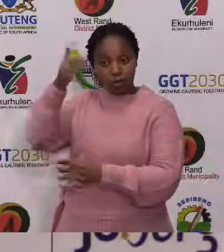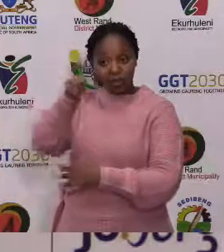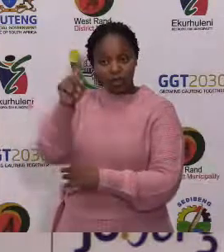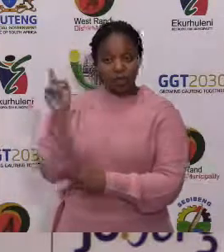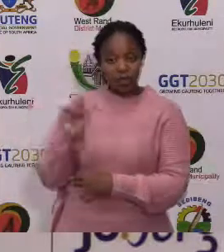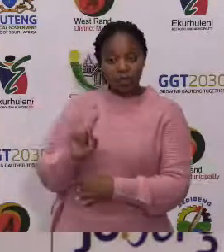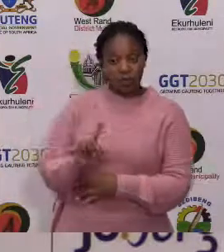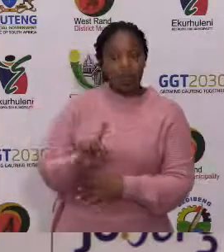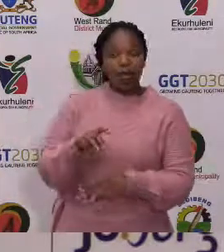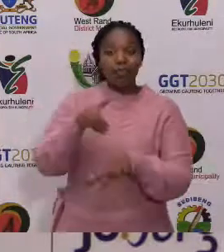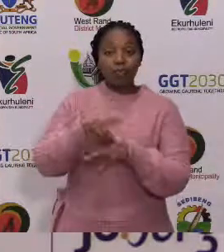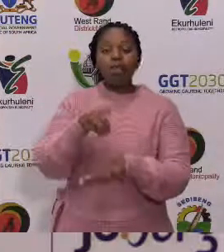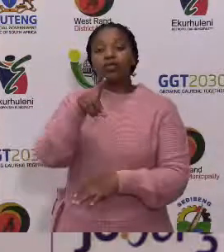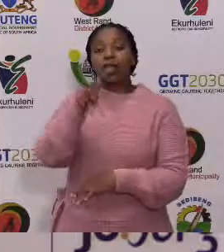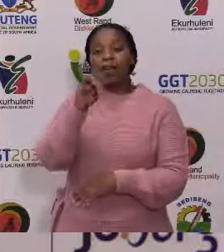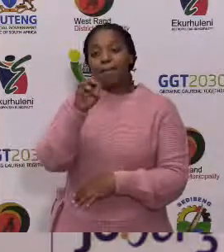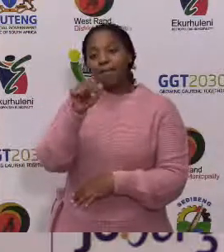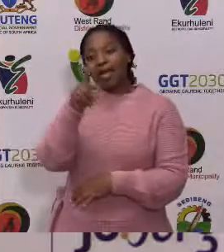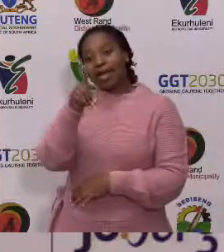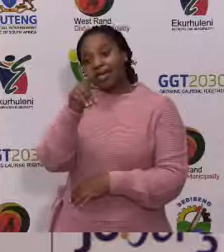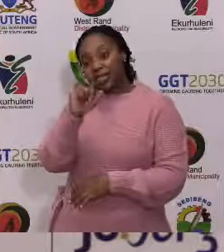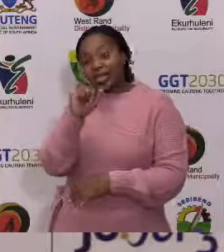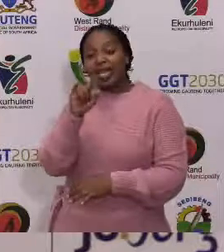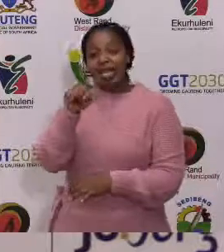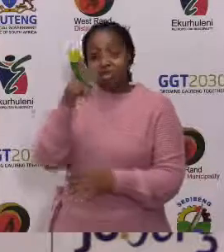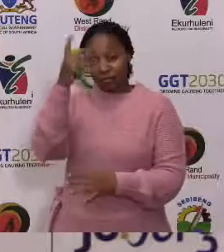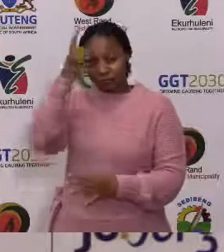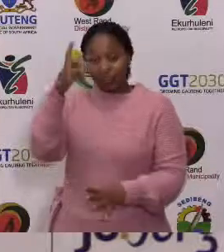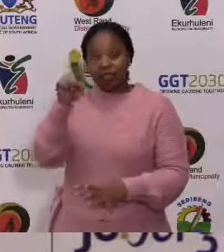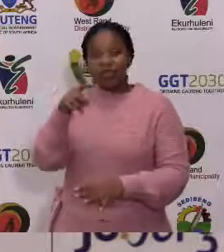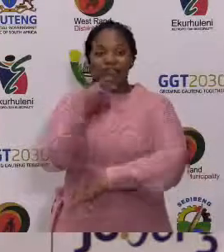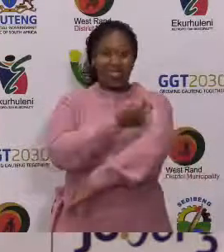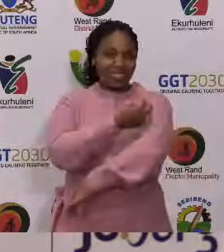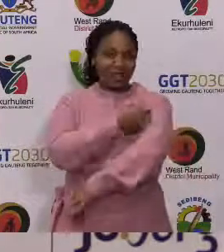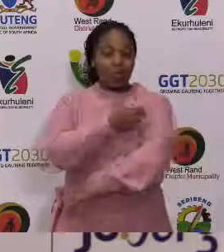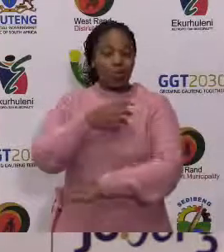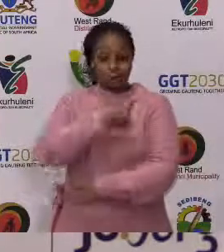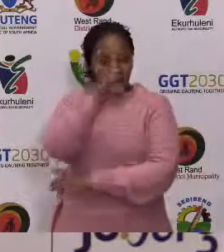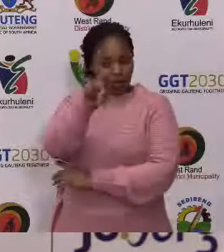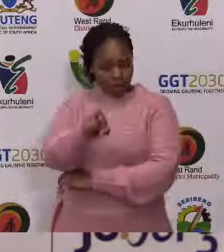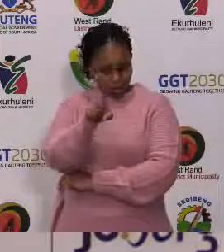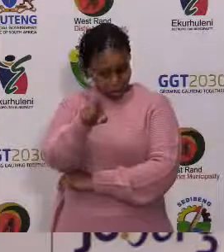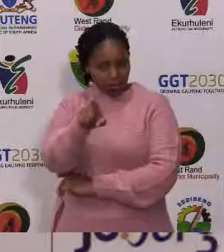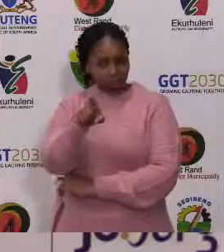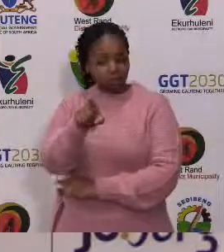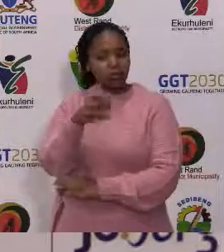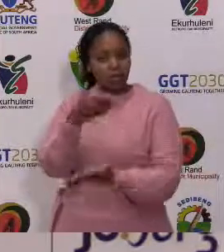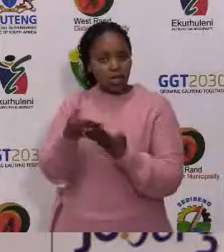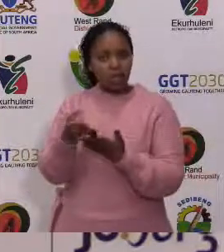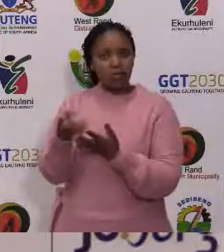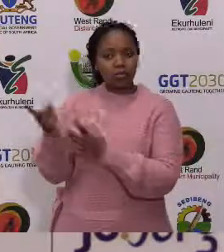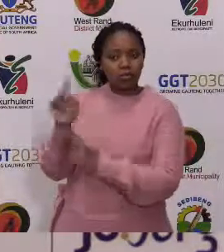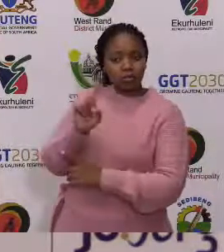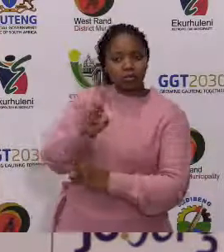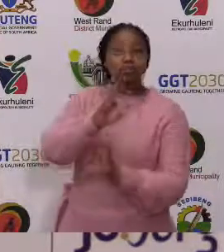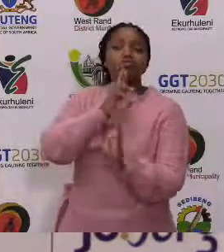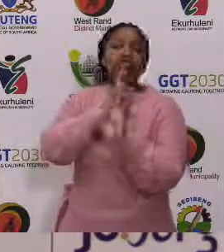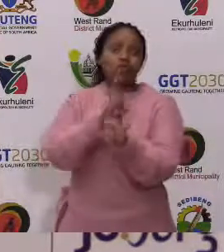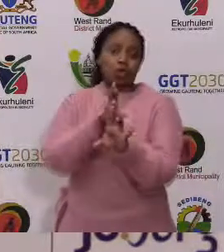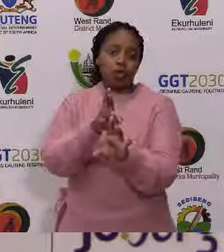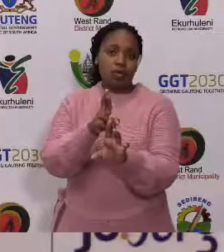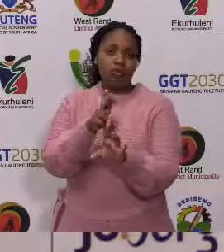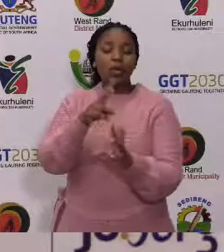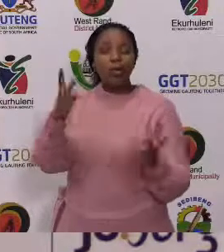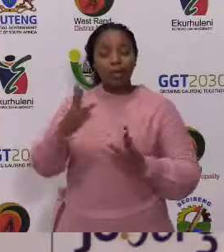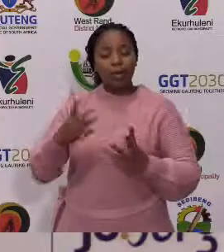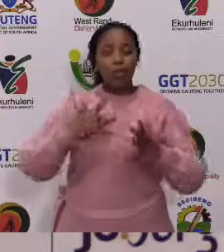the professor of vaccinology. I want to put that question to you so you can respond to this public